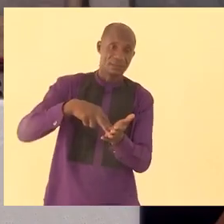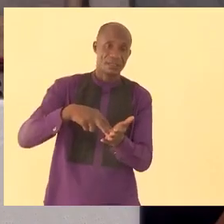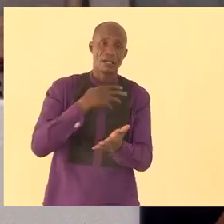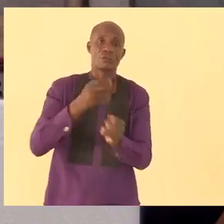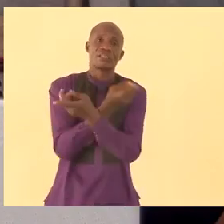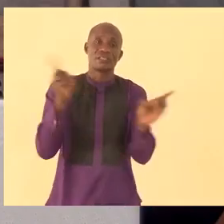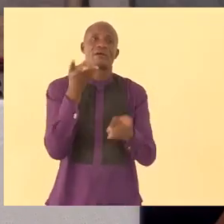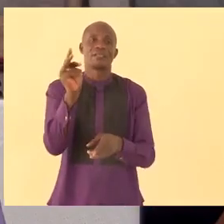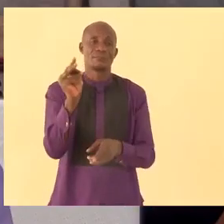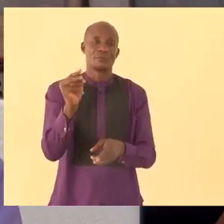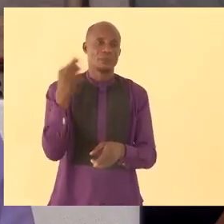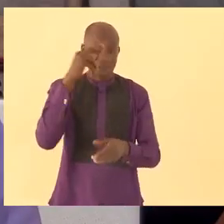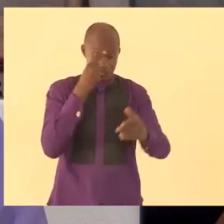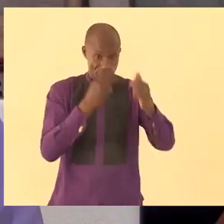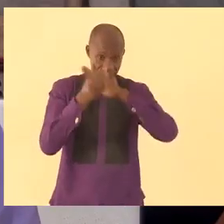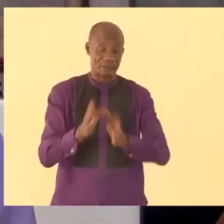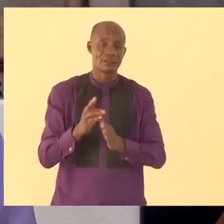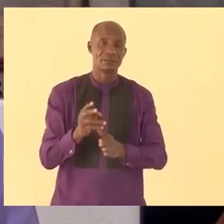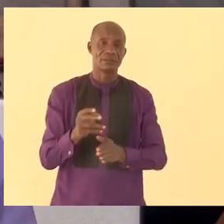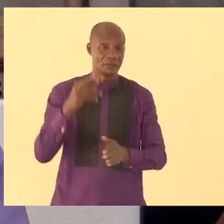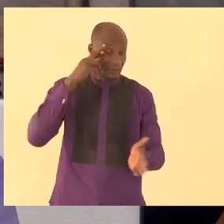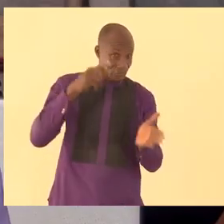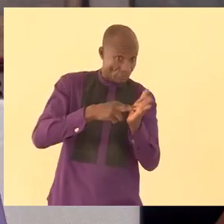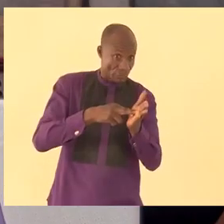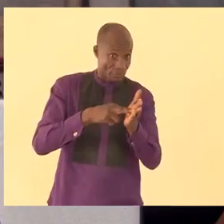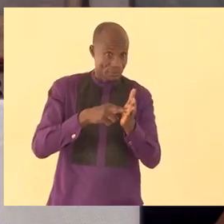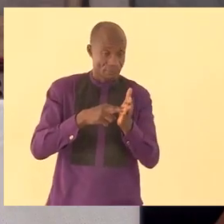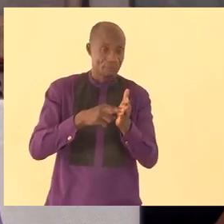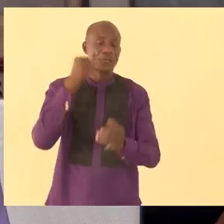enemies. The prophet recognizes Israel's predicament.